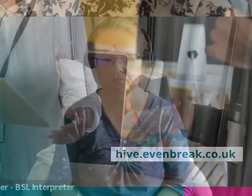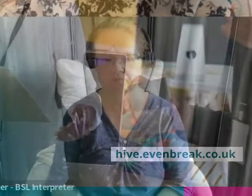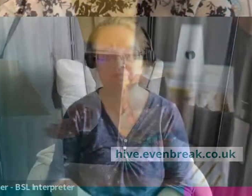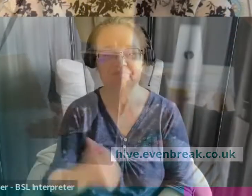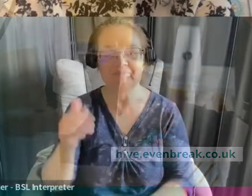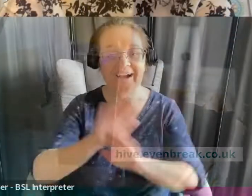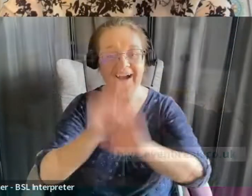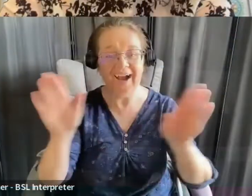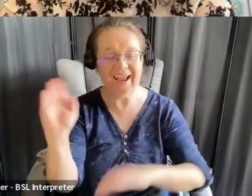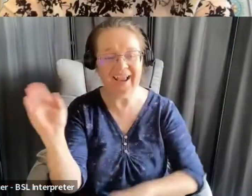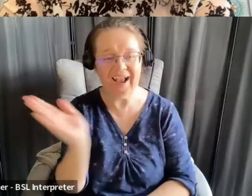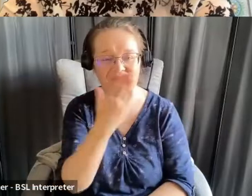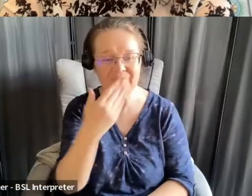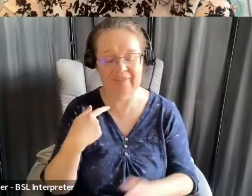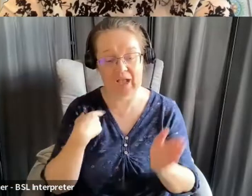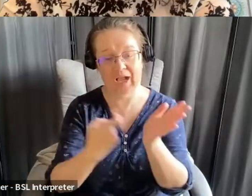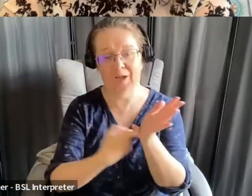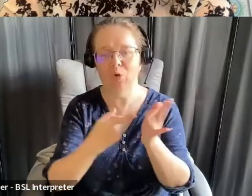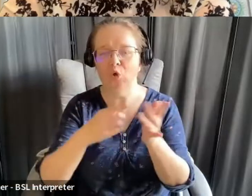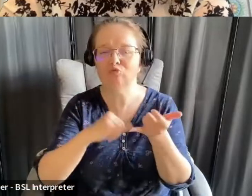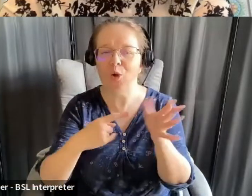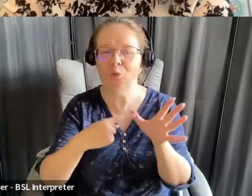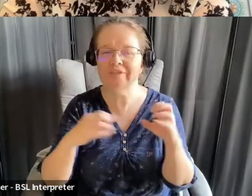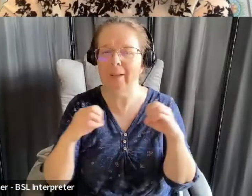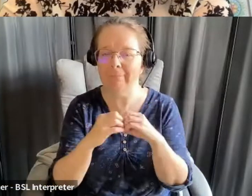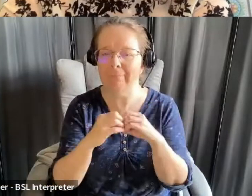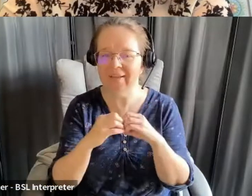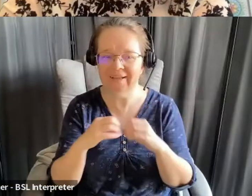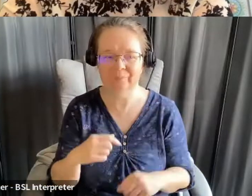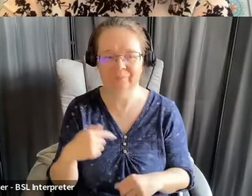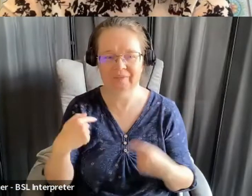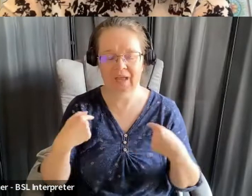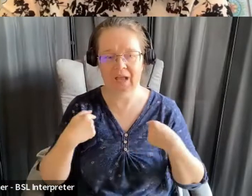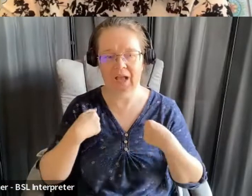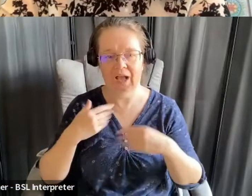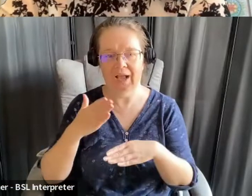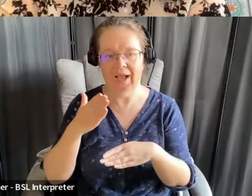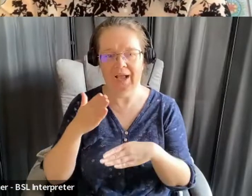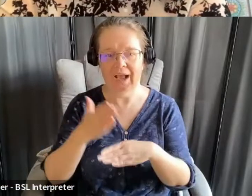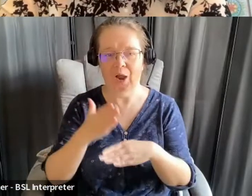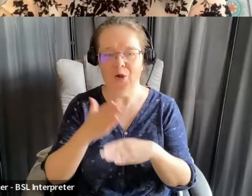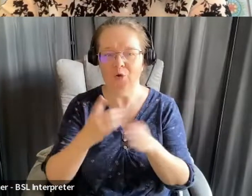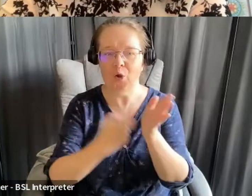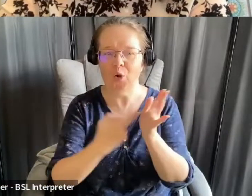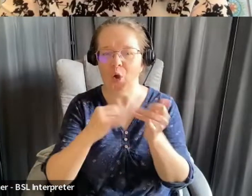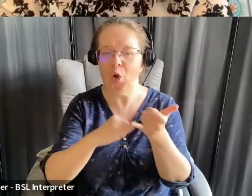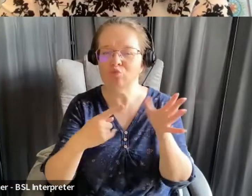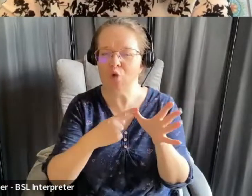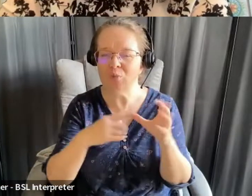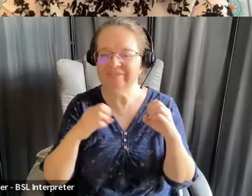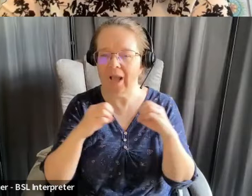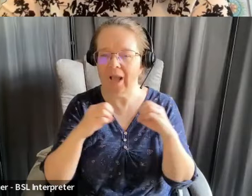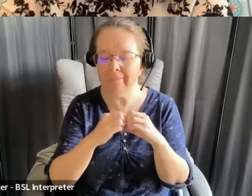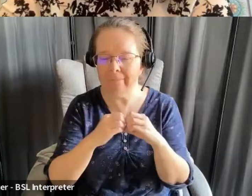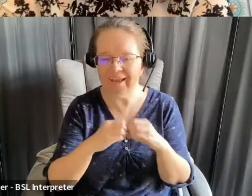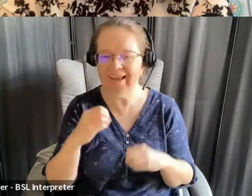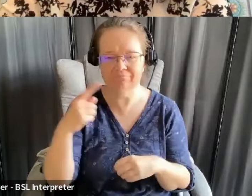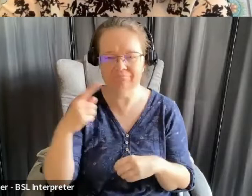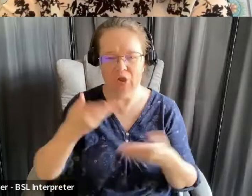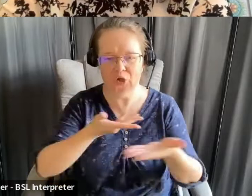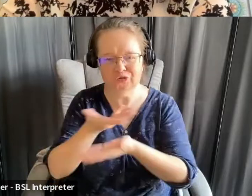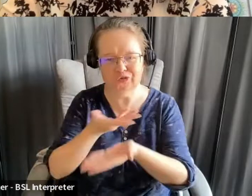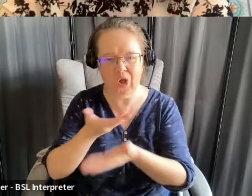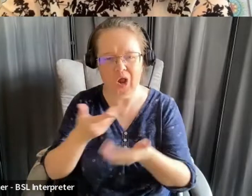Hello everyone, I'm Rosa B. I work at Rosa B Brain Consulting, and I'm a partner coach